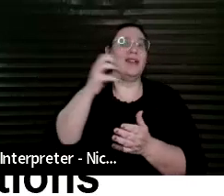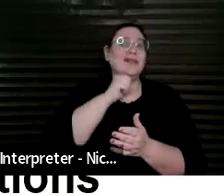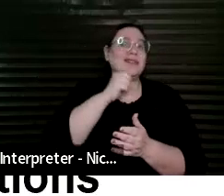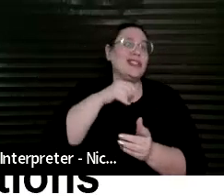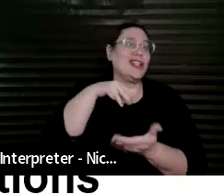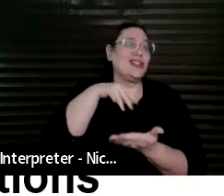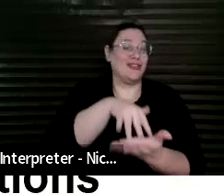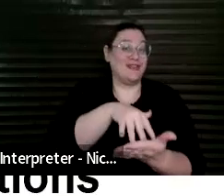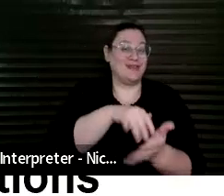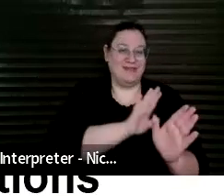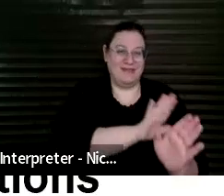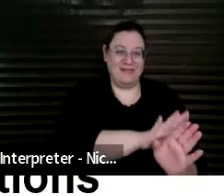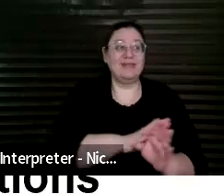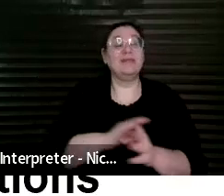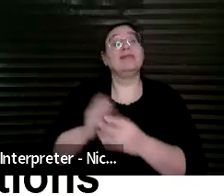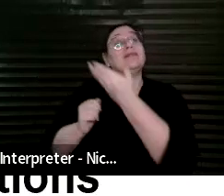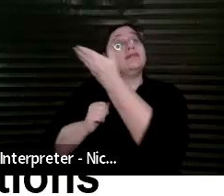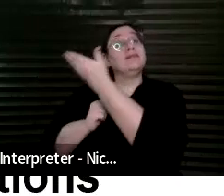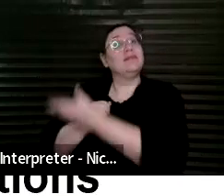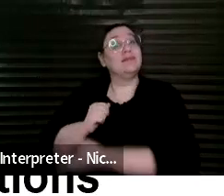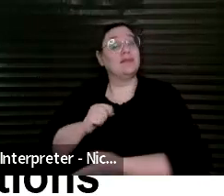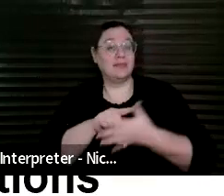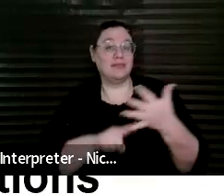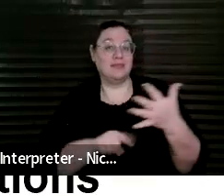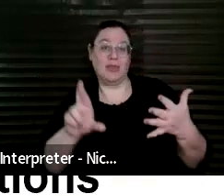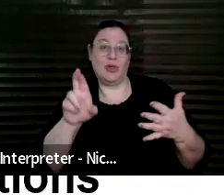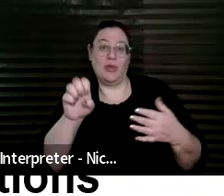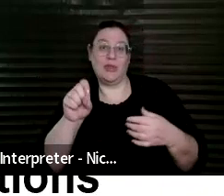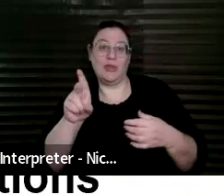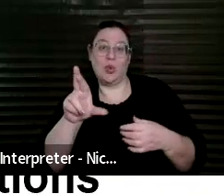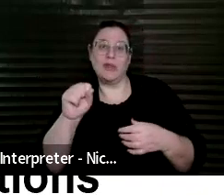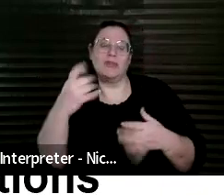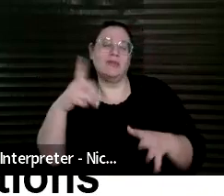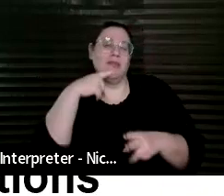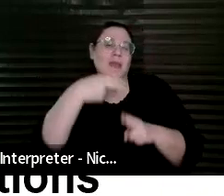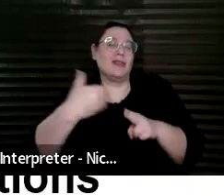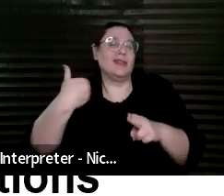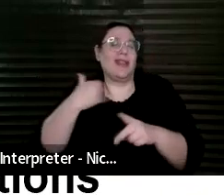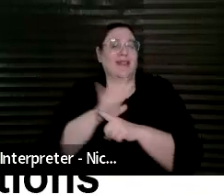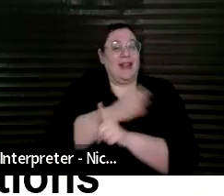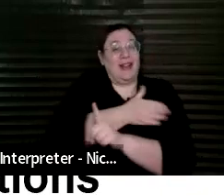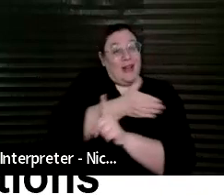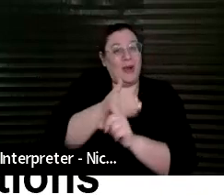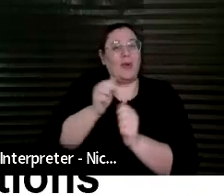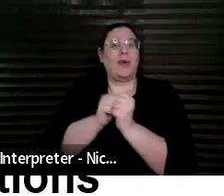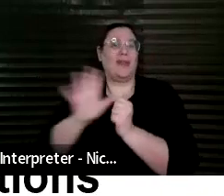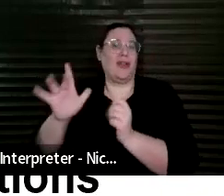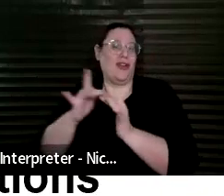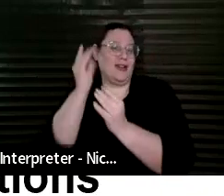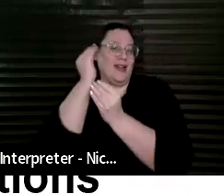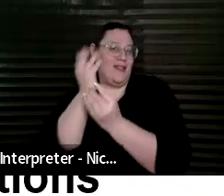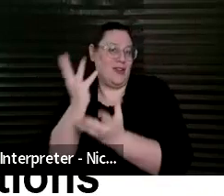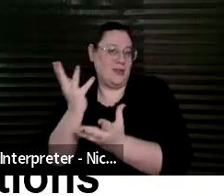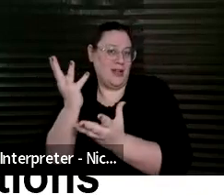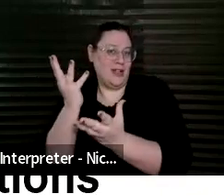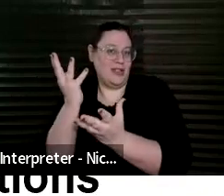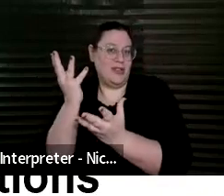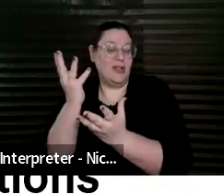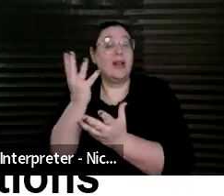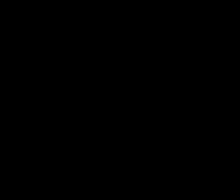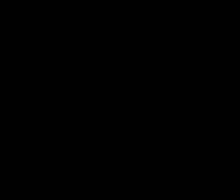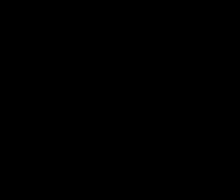this video and contact information. Consider pausing the screen to review and write down the information.